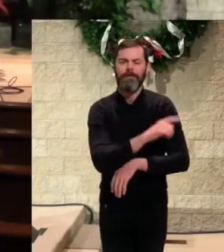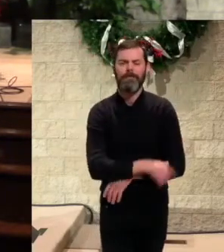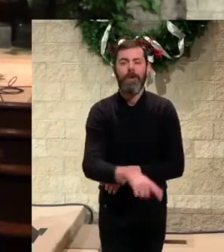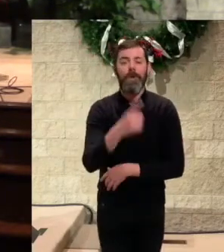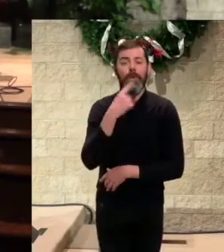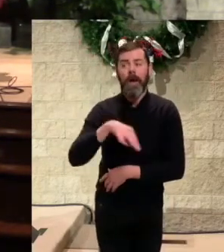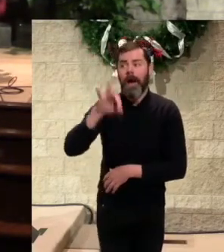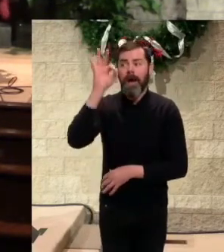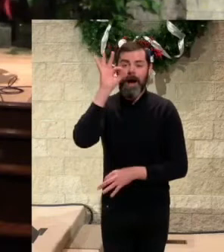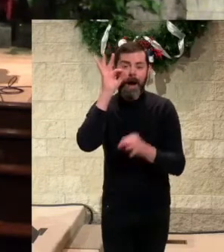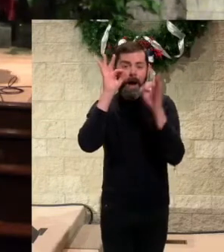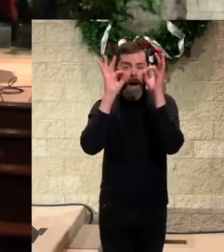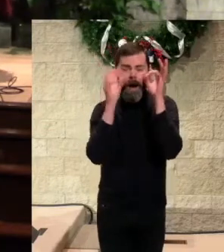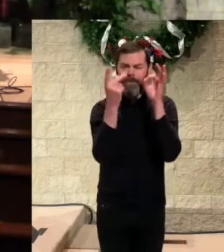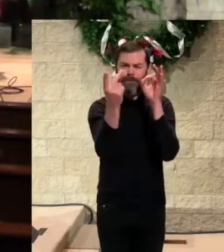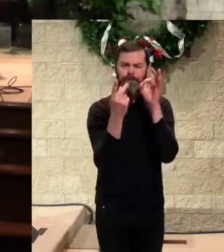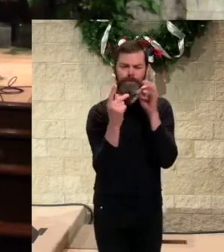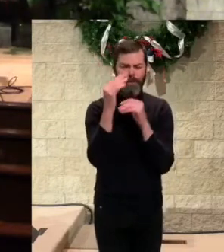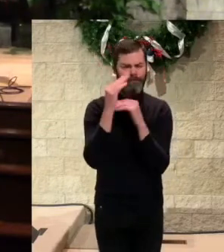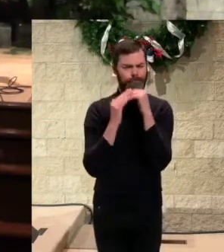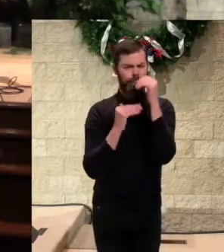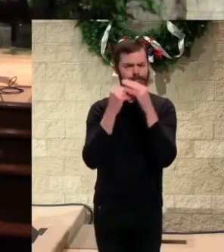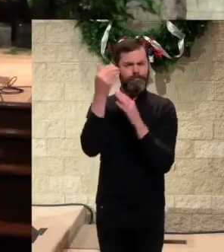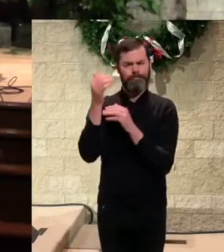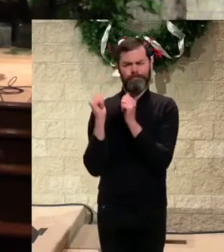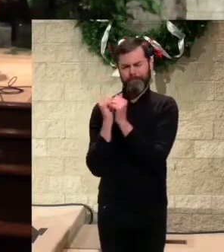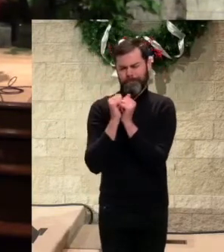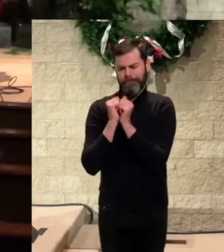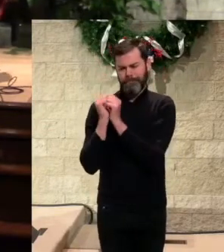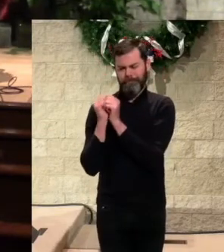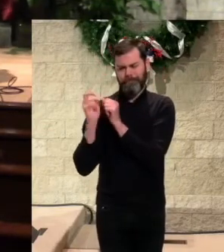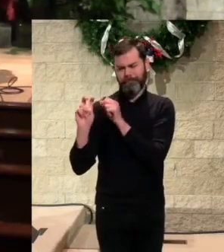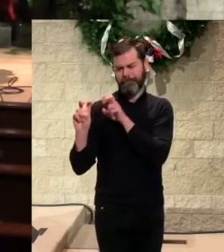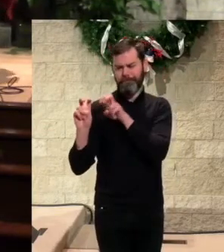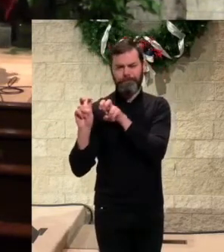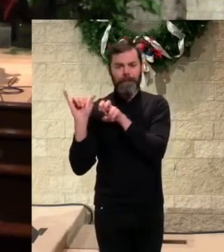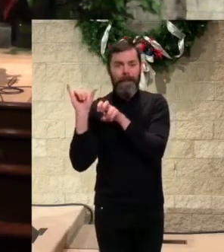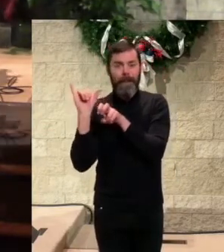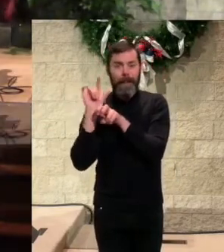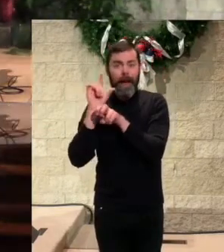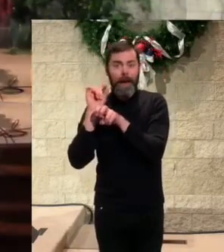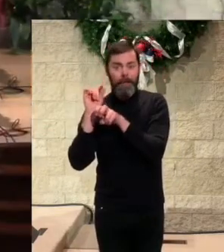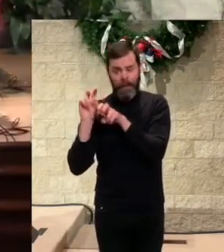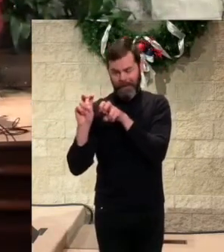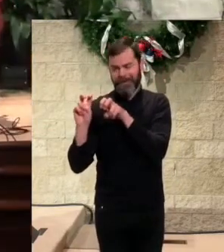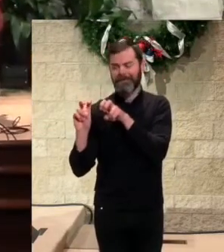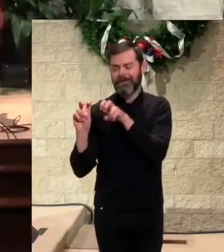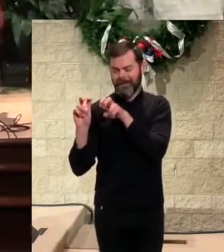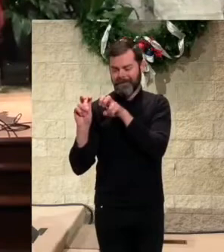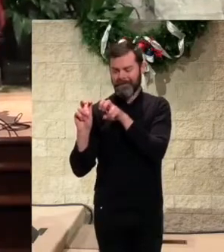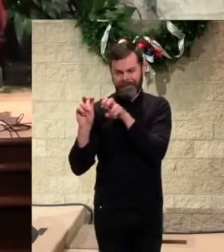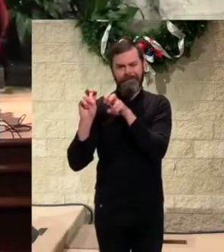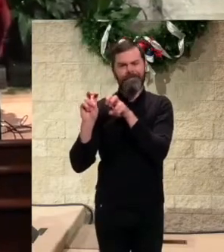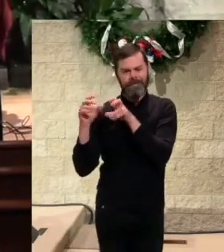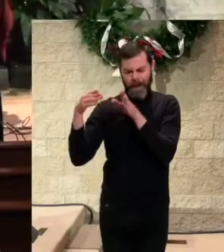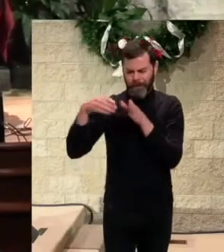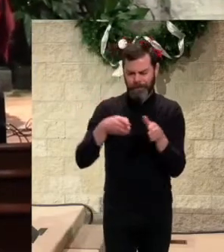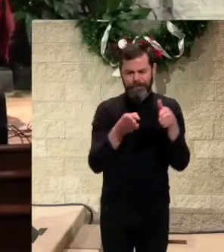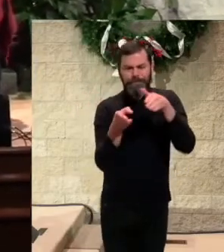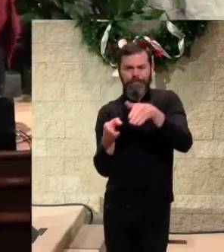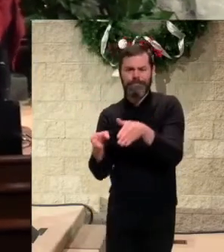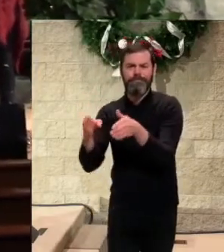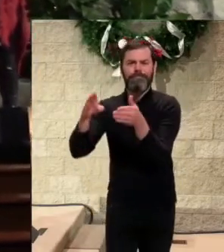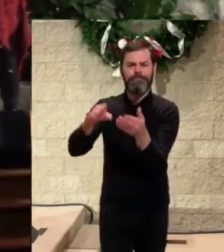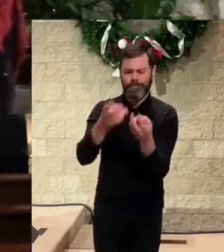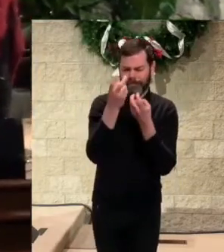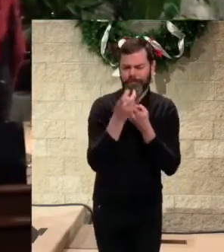comfy cozy, are we? We're snuggled up together like two birds of a feather should be. Let's take that road before us and